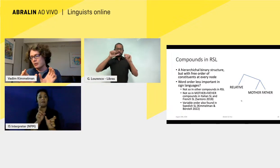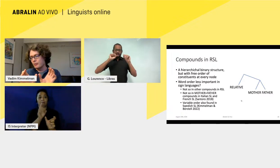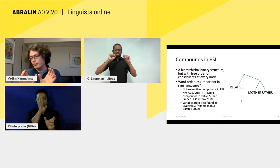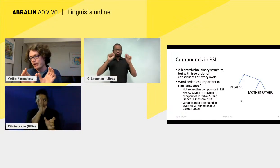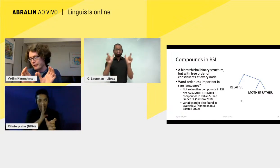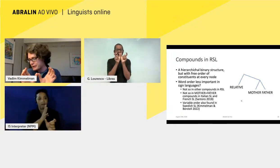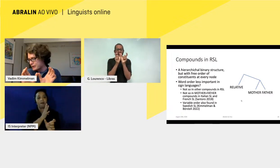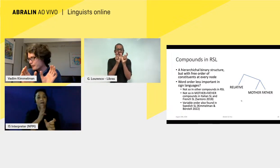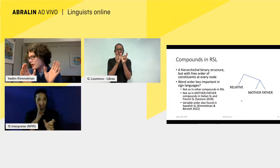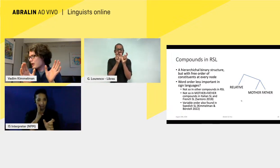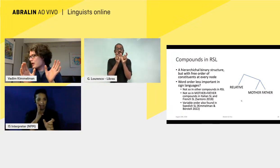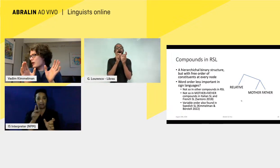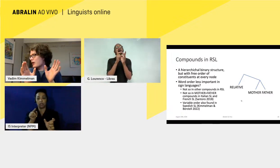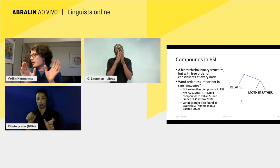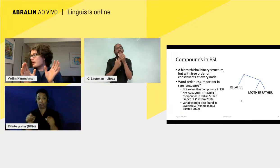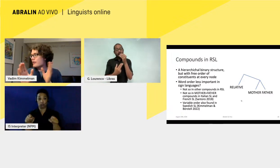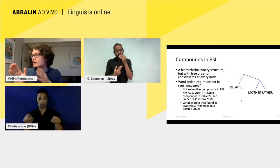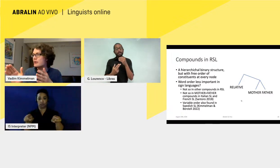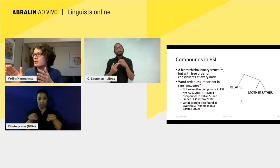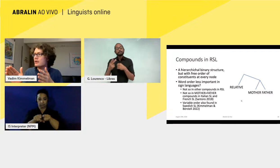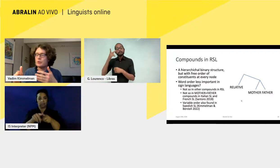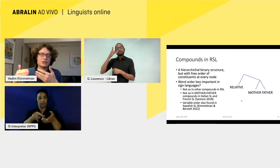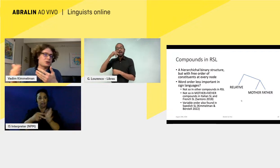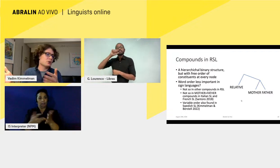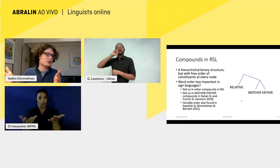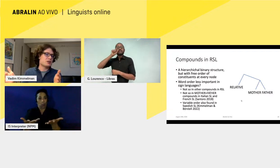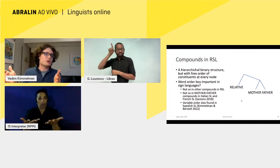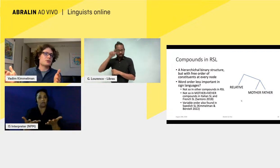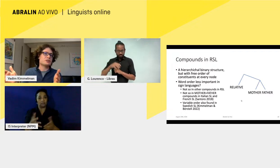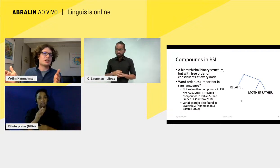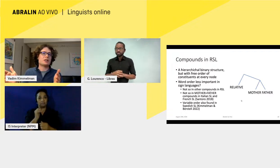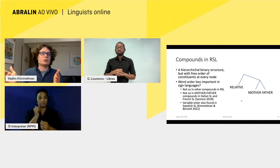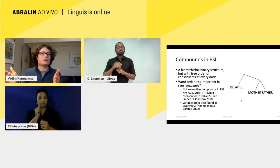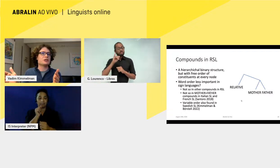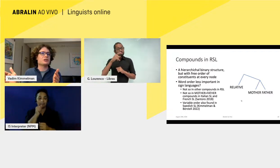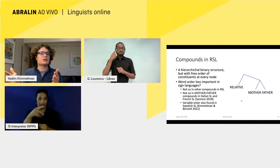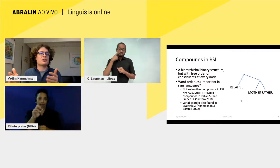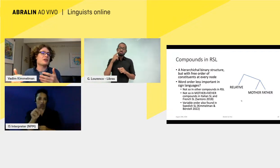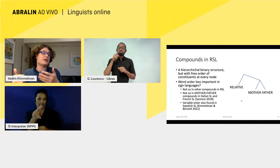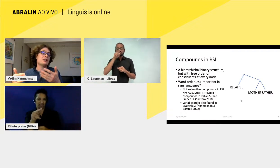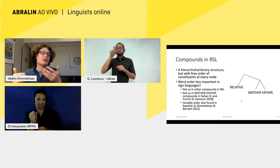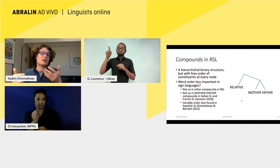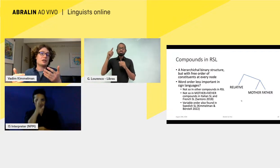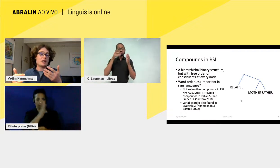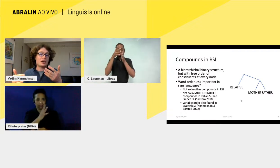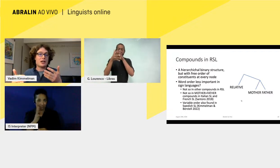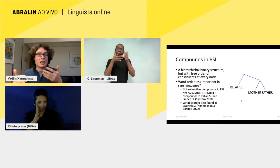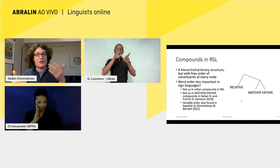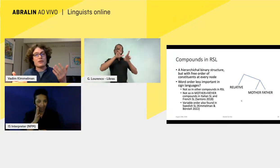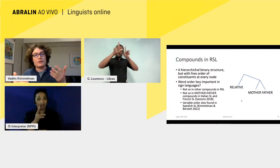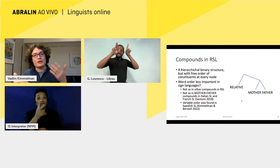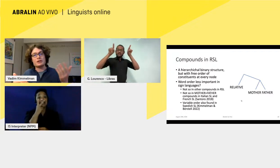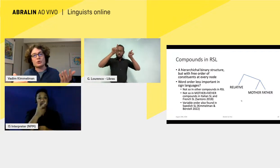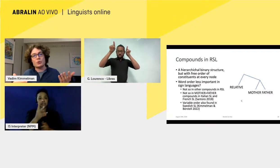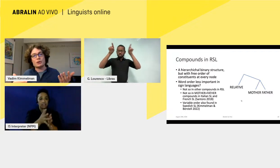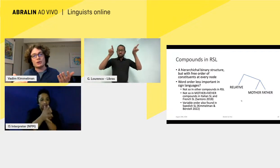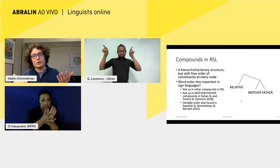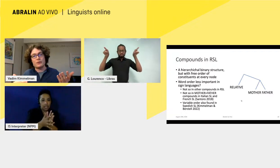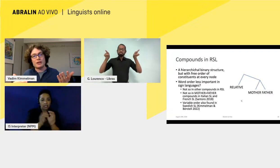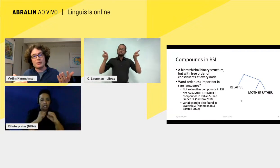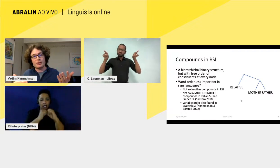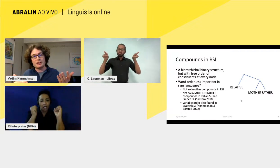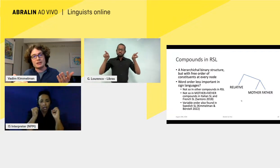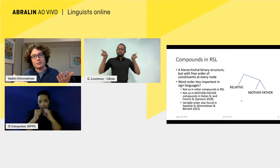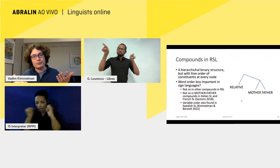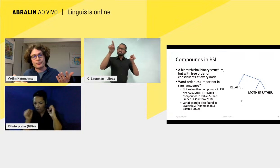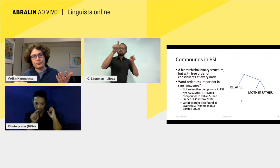concept parents. Even if we just look at some different sign languages, they have fixed order